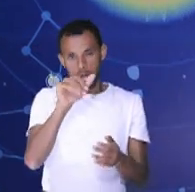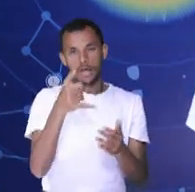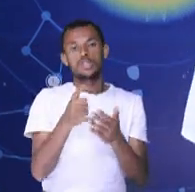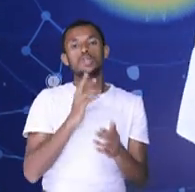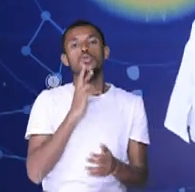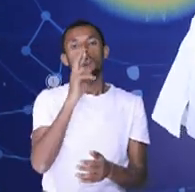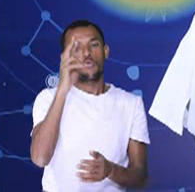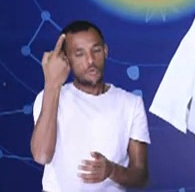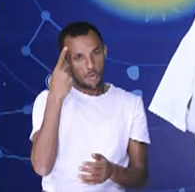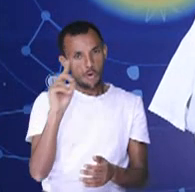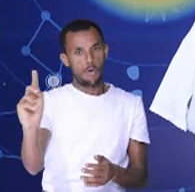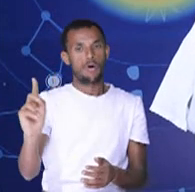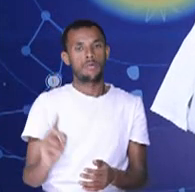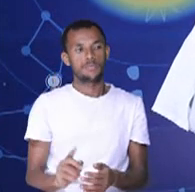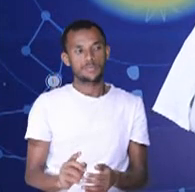true for